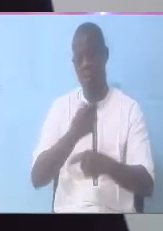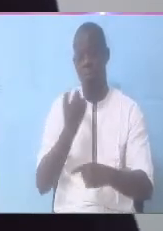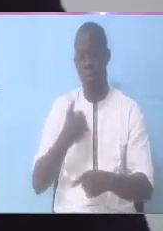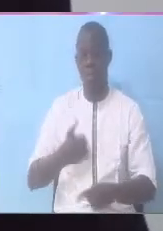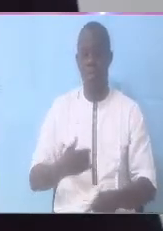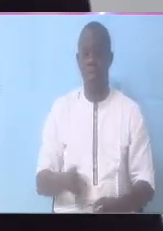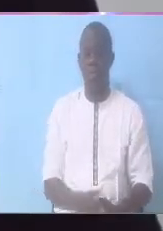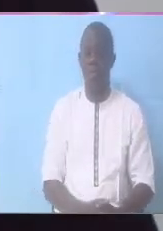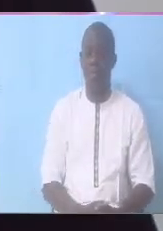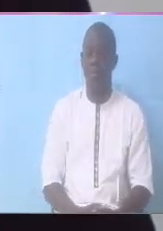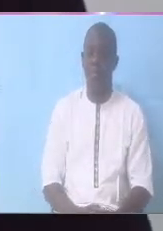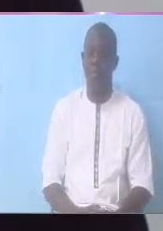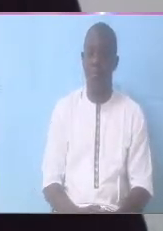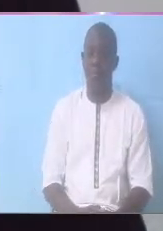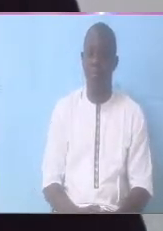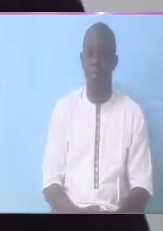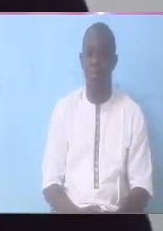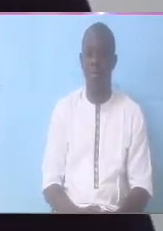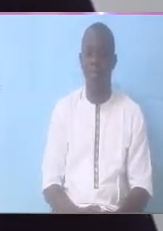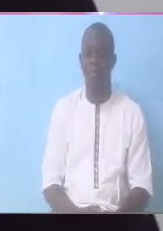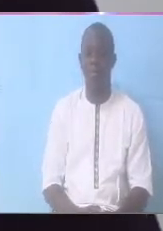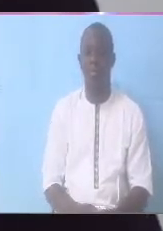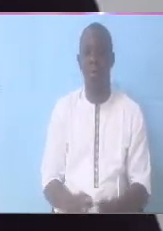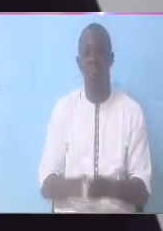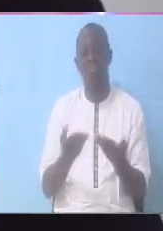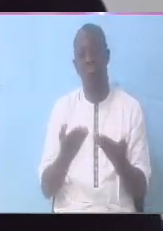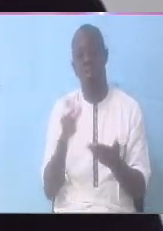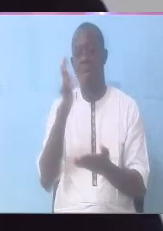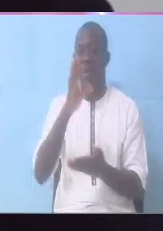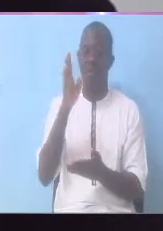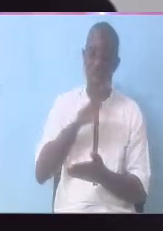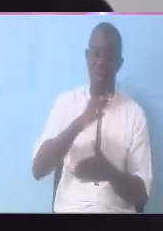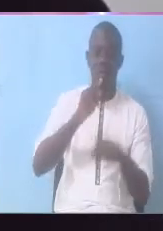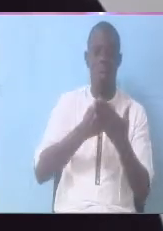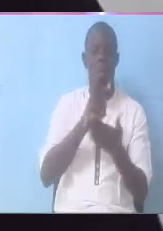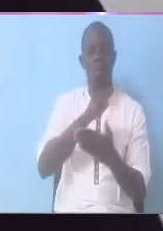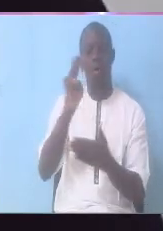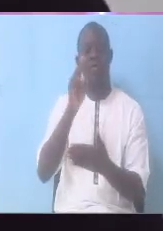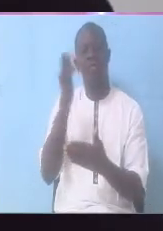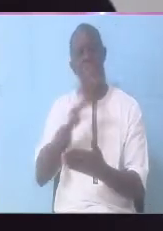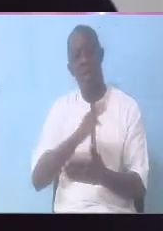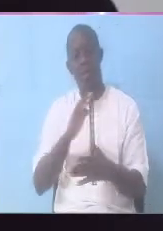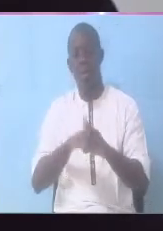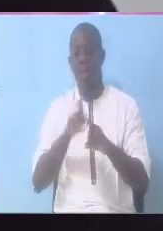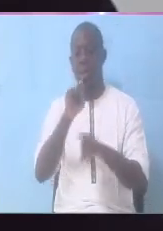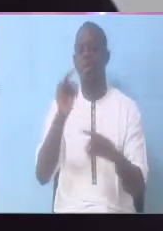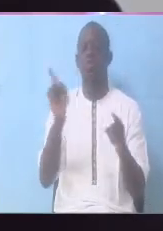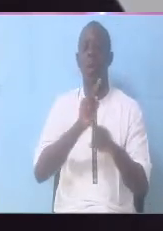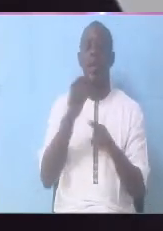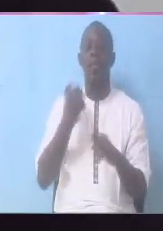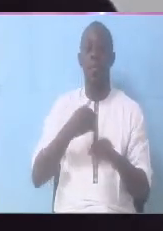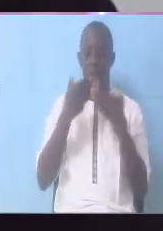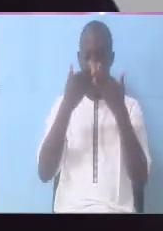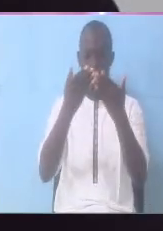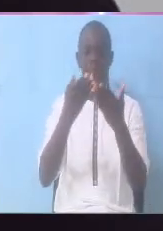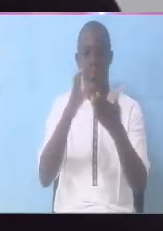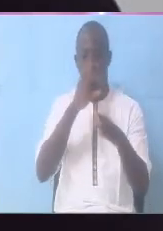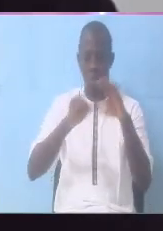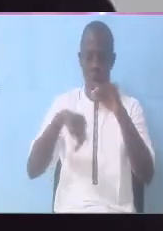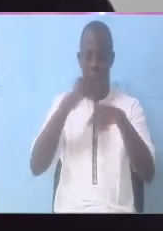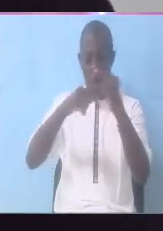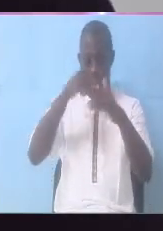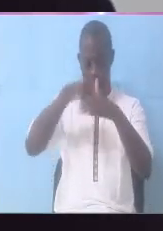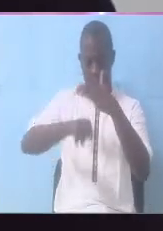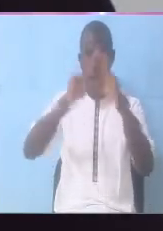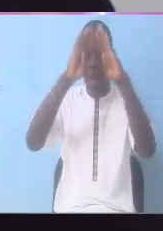Well, whether it is a lie or whether it's not a lie, this is what they said at the State House. Exactly where I was standing, this is what they said. So,